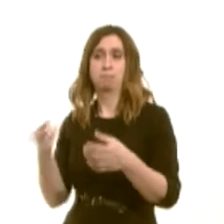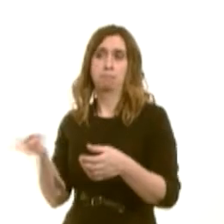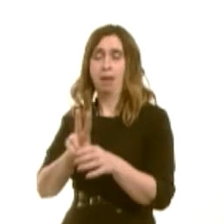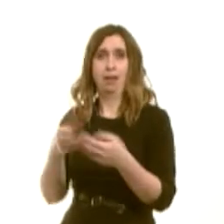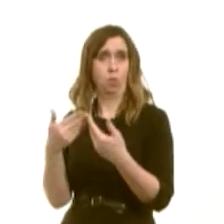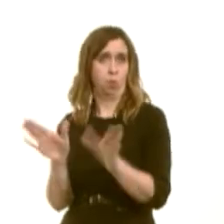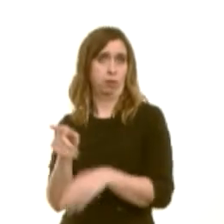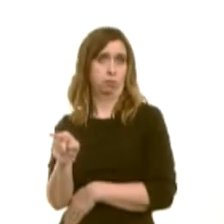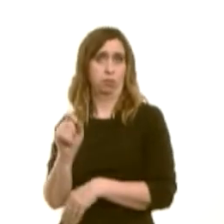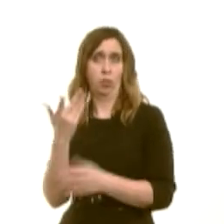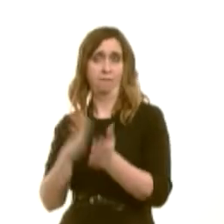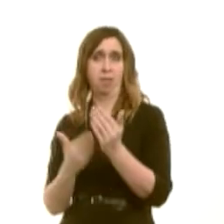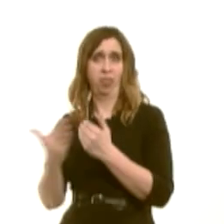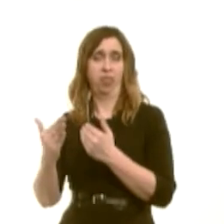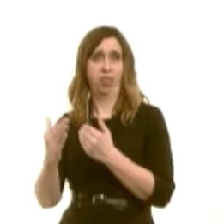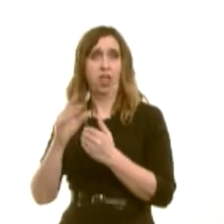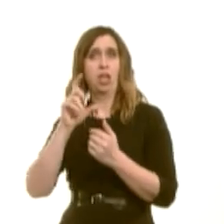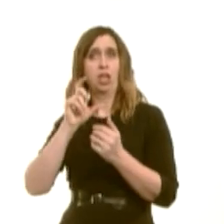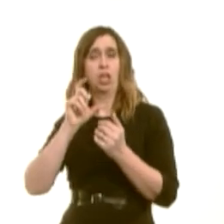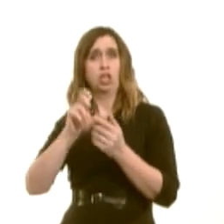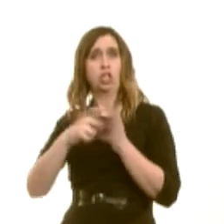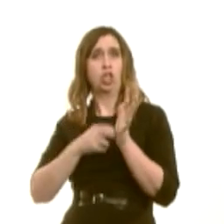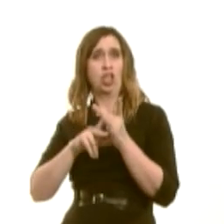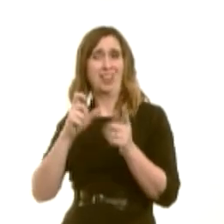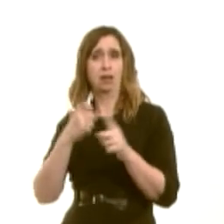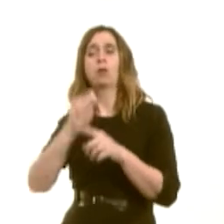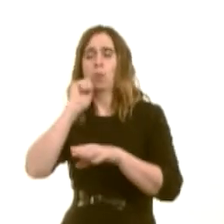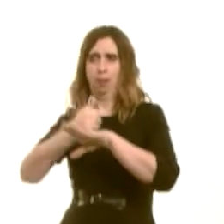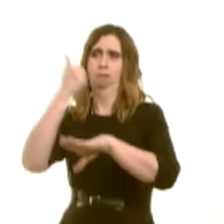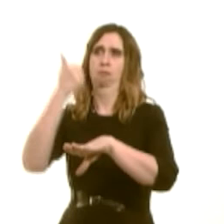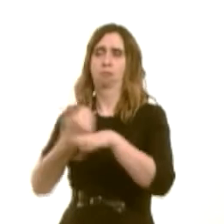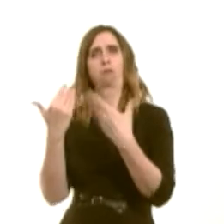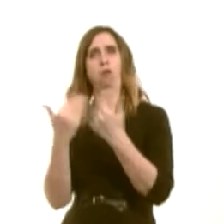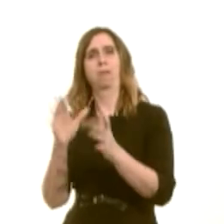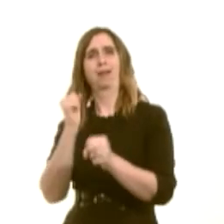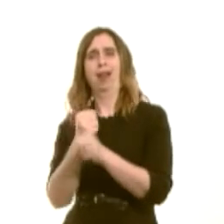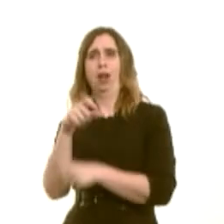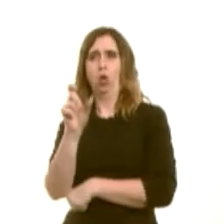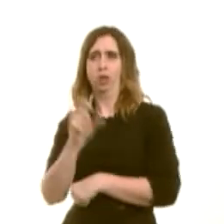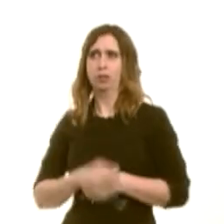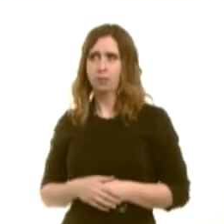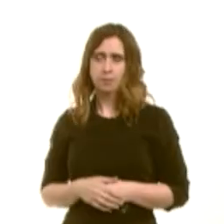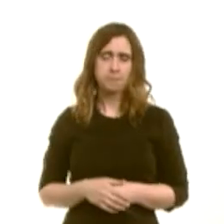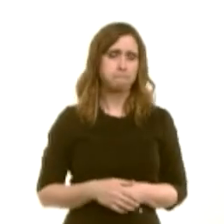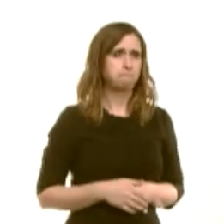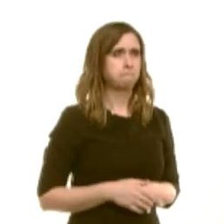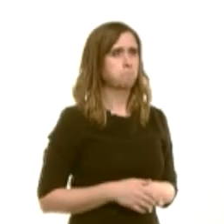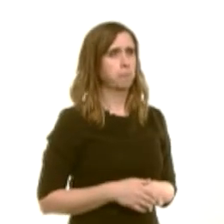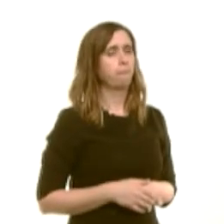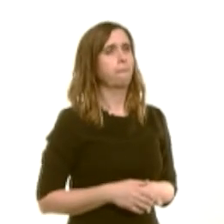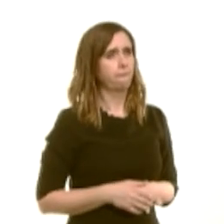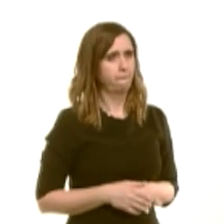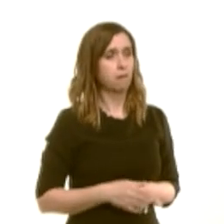and of course the Saesneg will be placed on a site at Glan-Clwyd. Llyw Griffith. Thank you, Presiding Officer. Some of